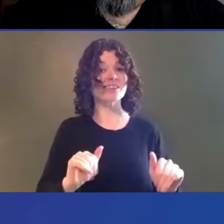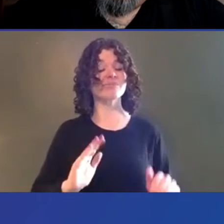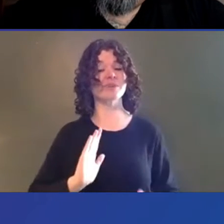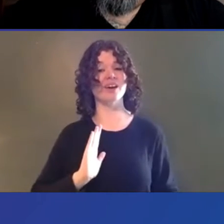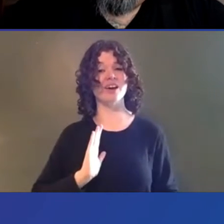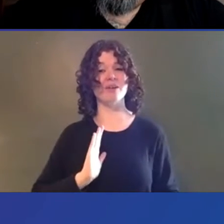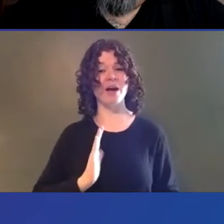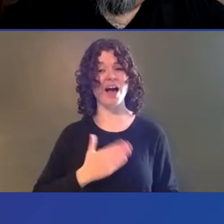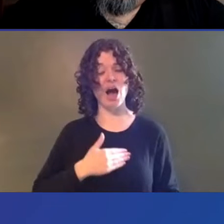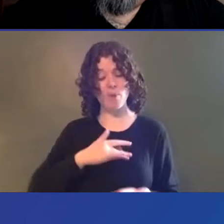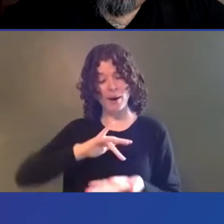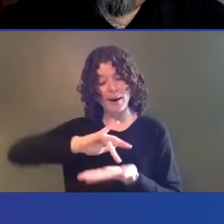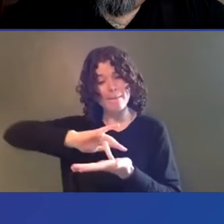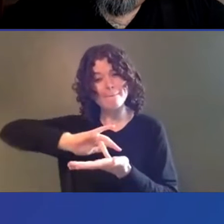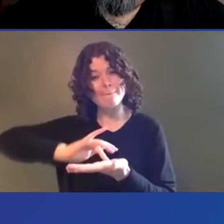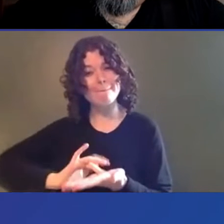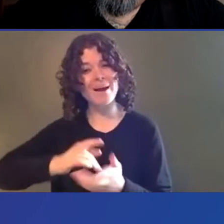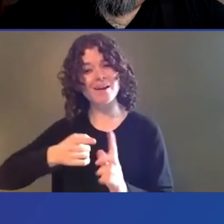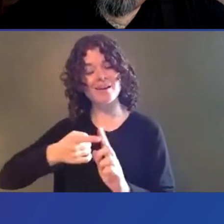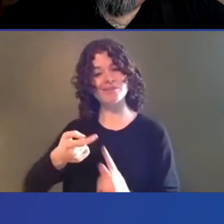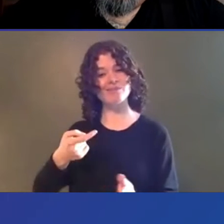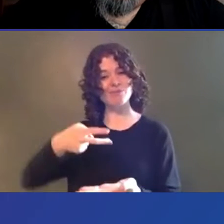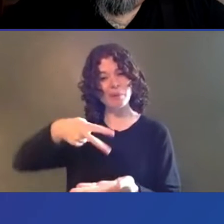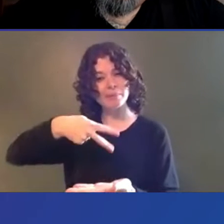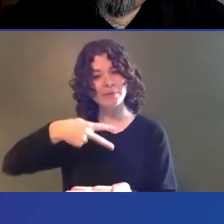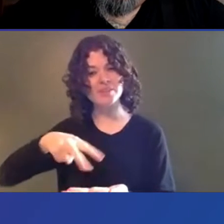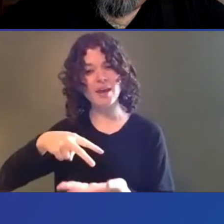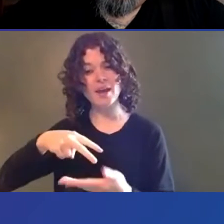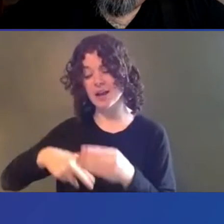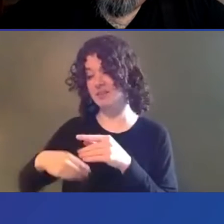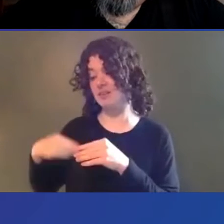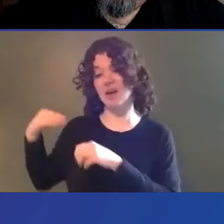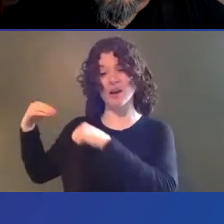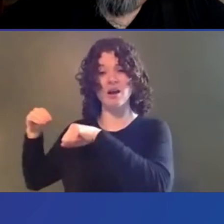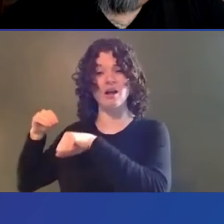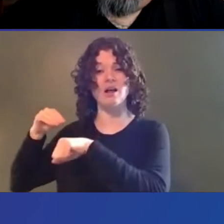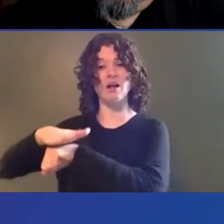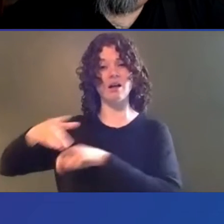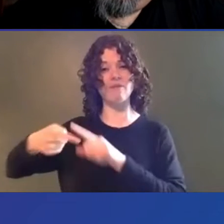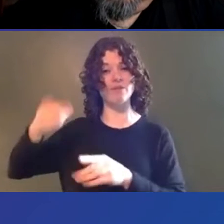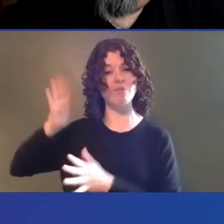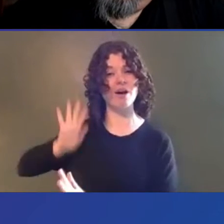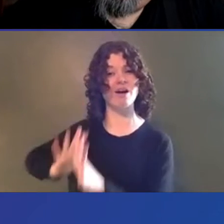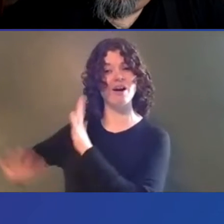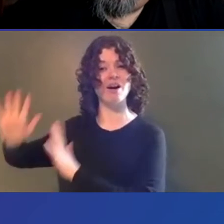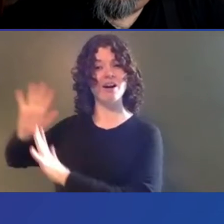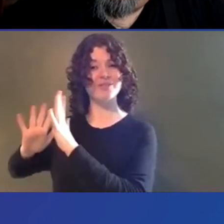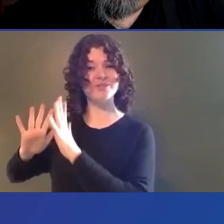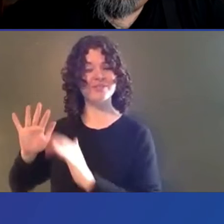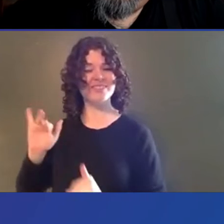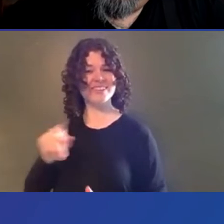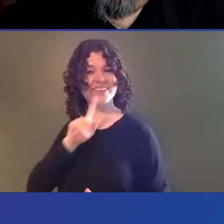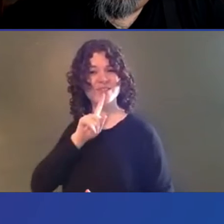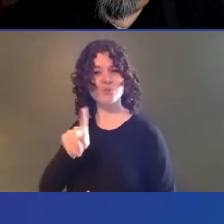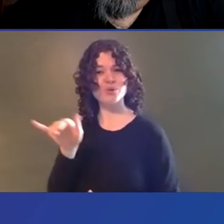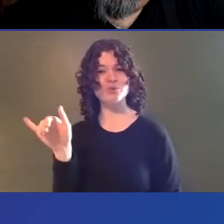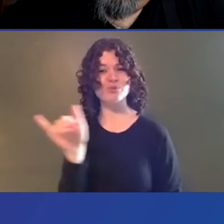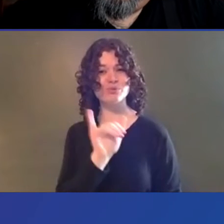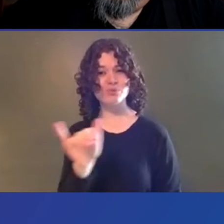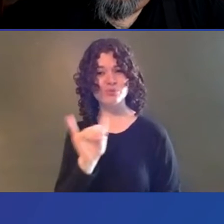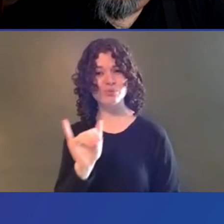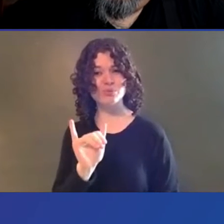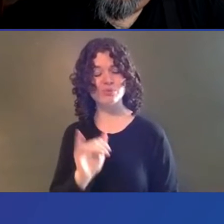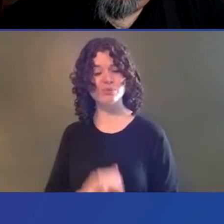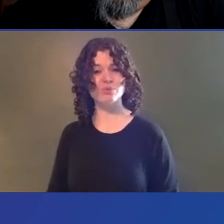to us and that connects us all in this lineage of dance, right? So if you know the hustle puzzle of